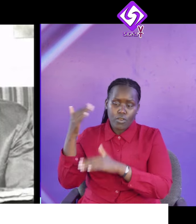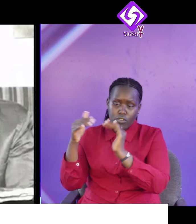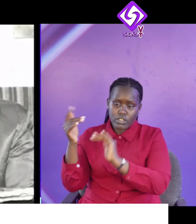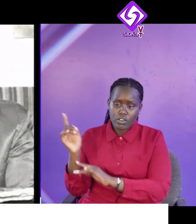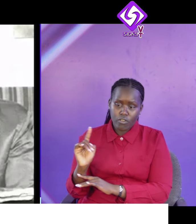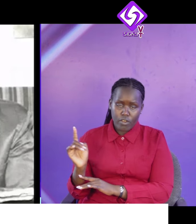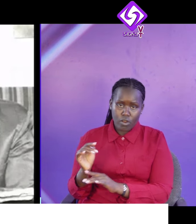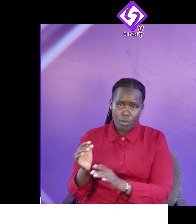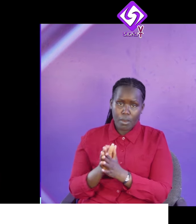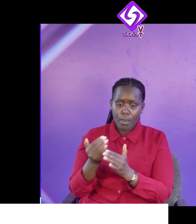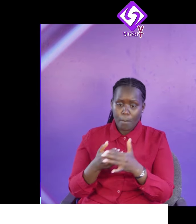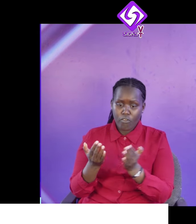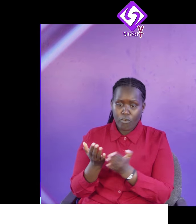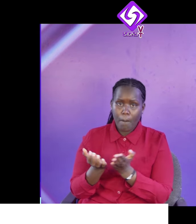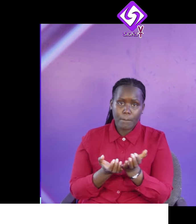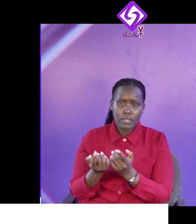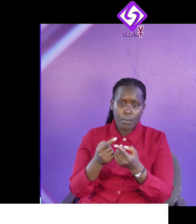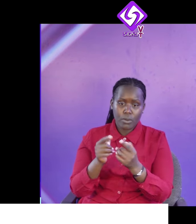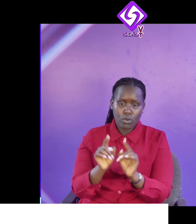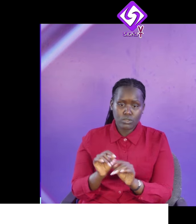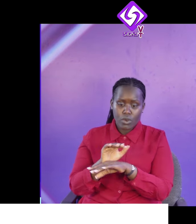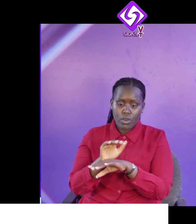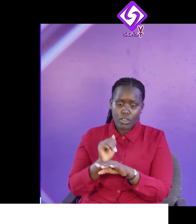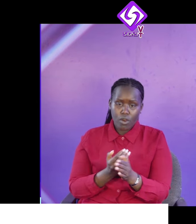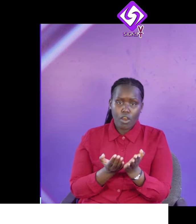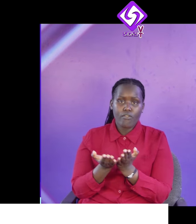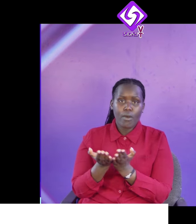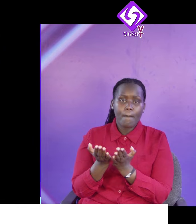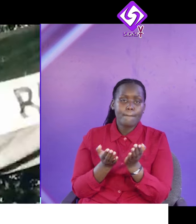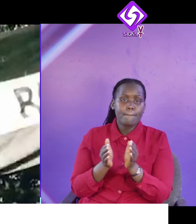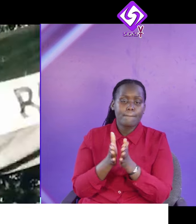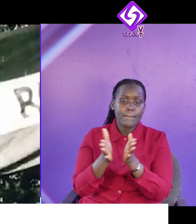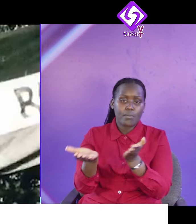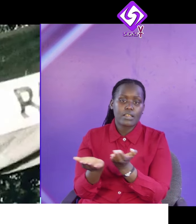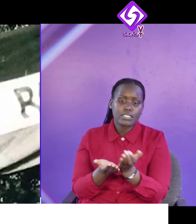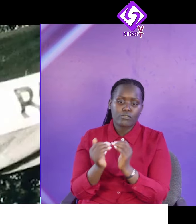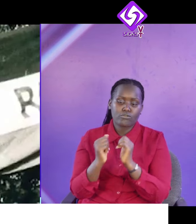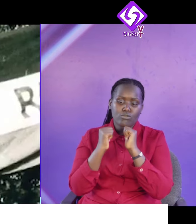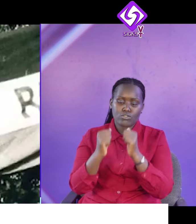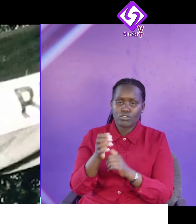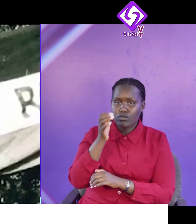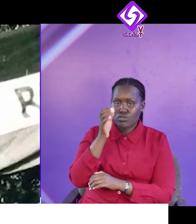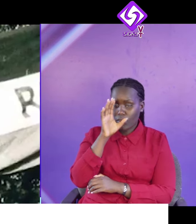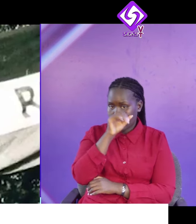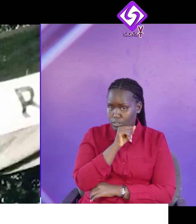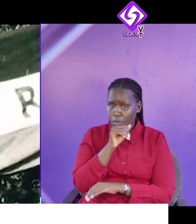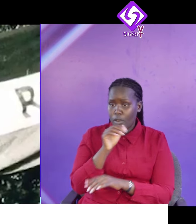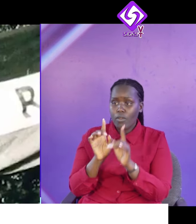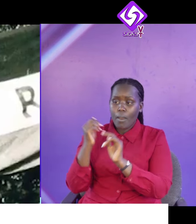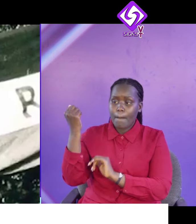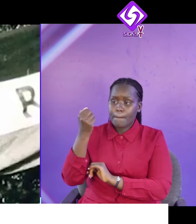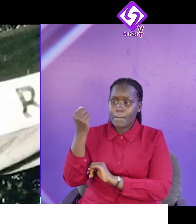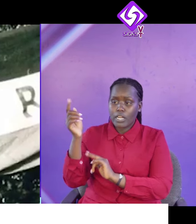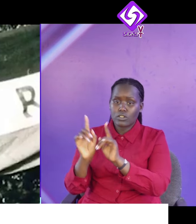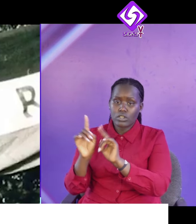business, but the call of public service was too strong to ignore. Raila's true political journey began